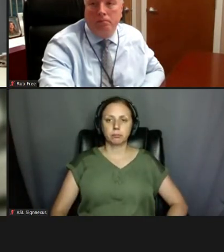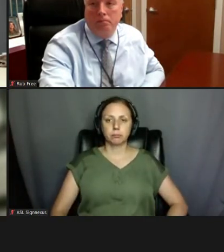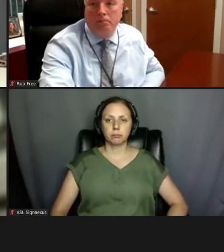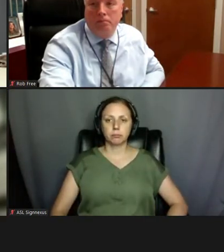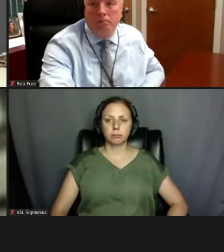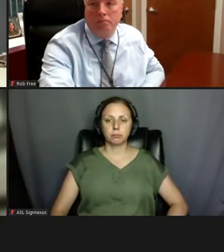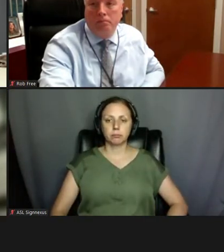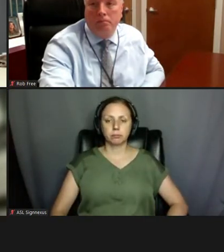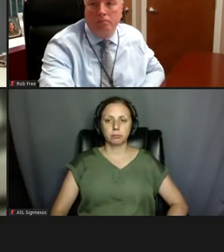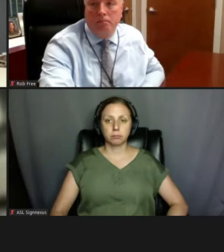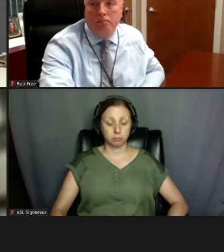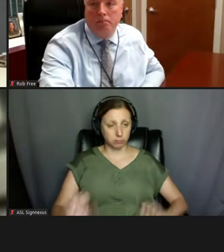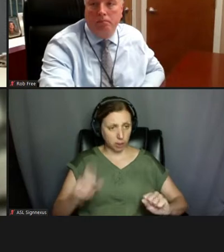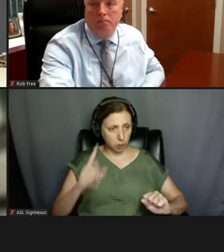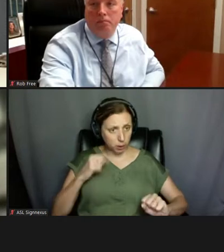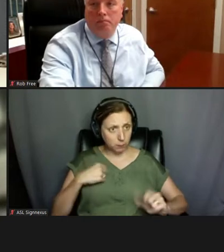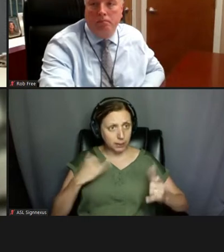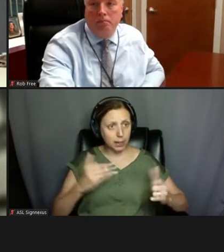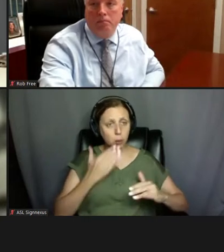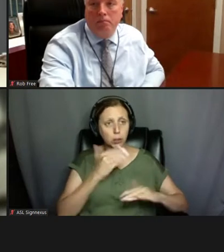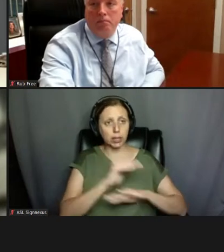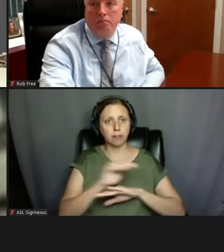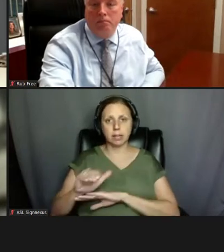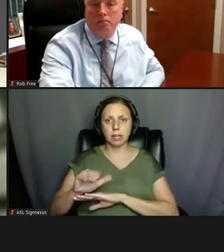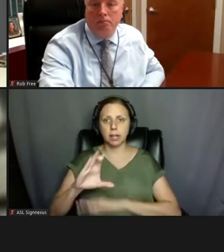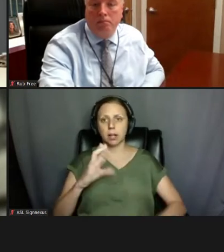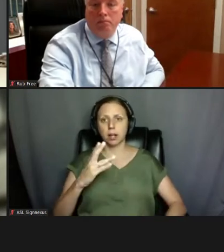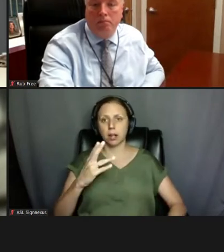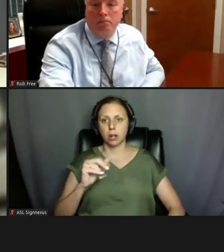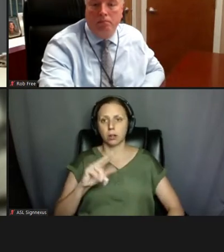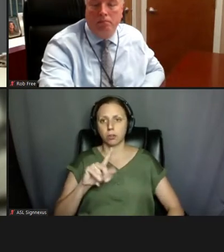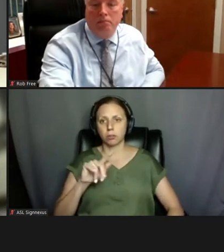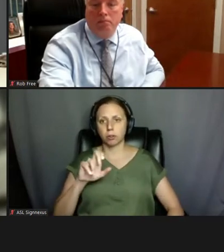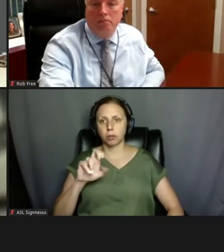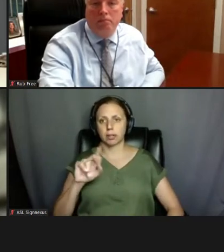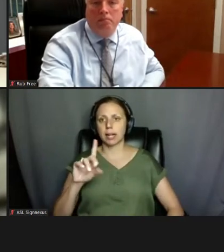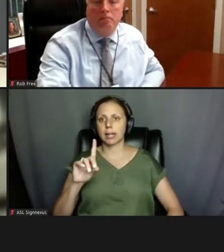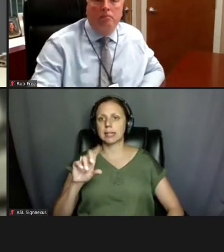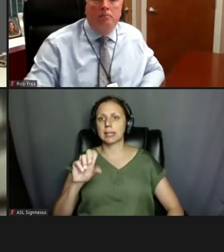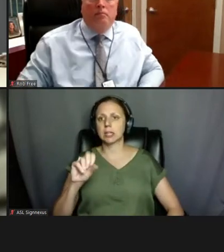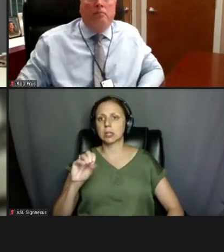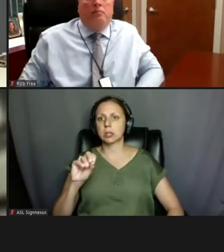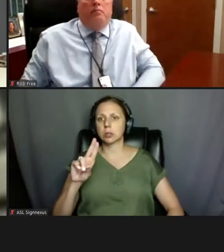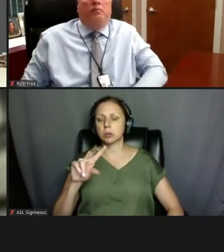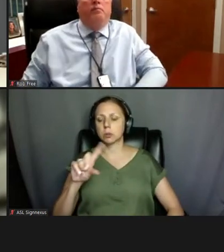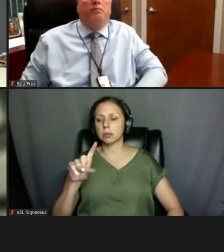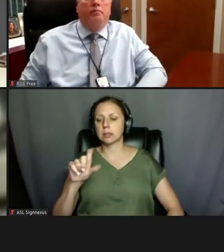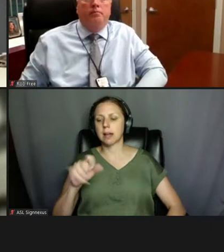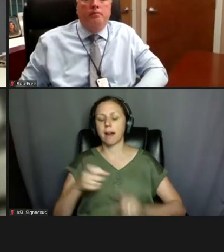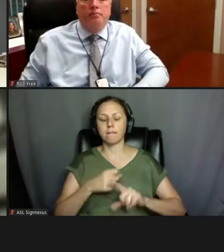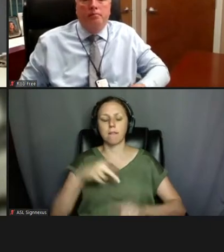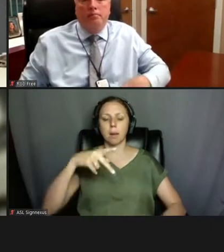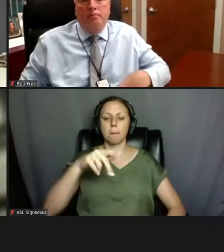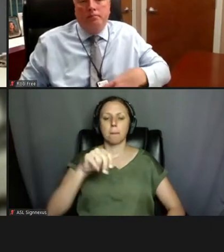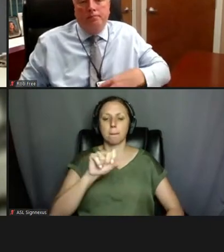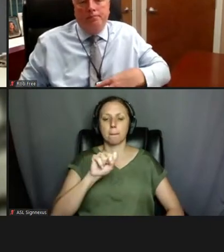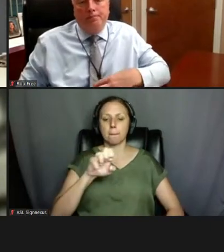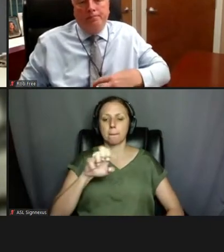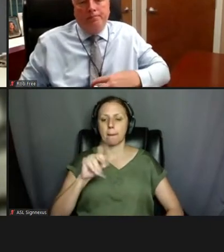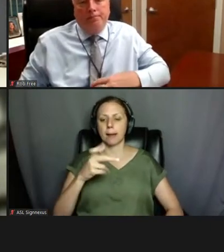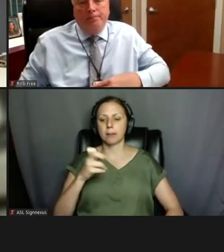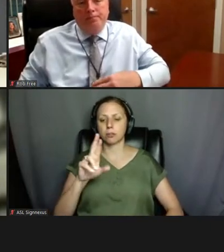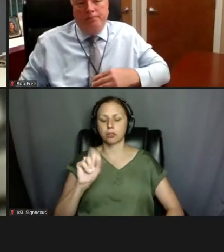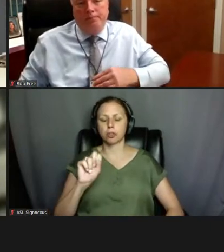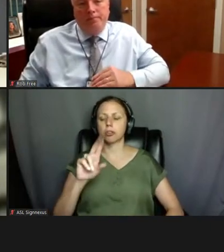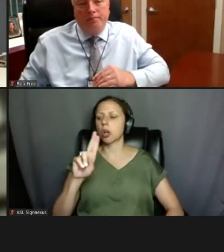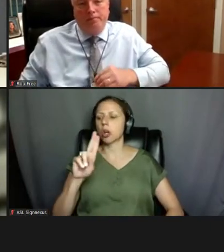Can you hear me now? Good evening. This is Charlton D'Souza from Passengers United, and I just wanted to say that